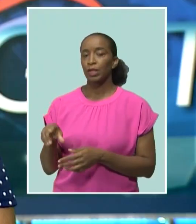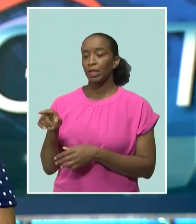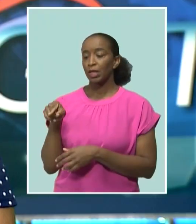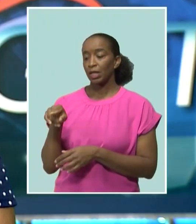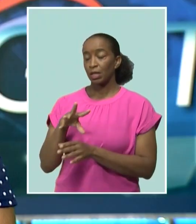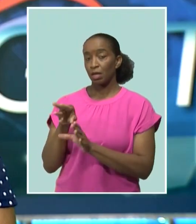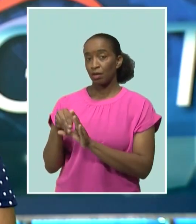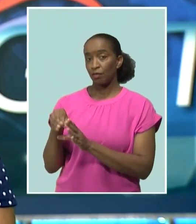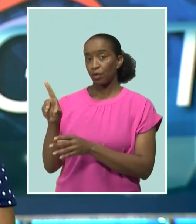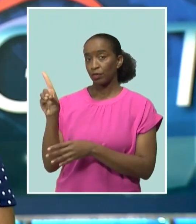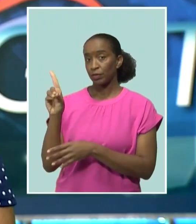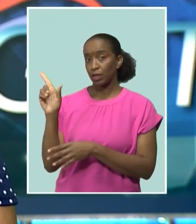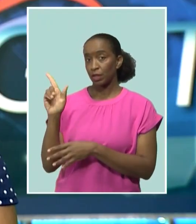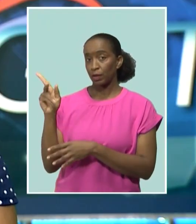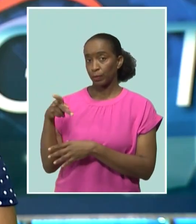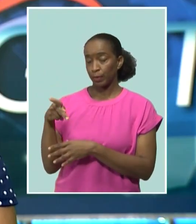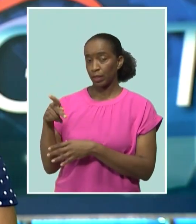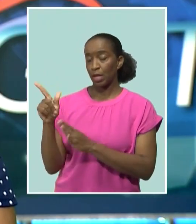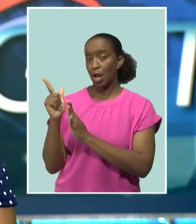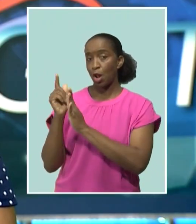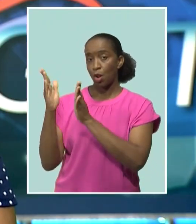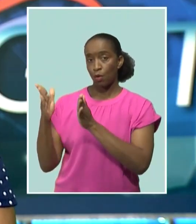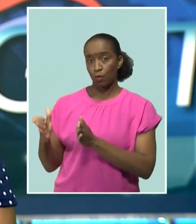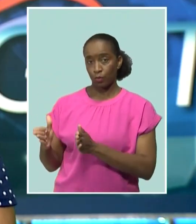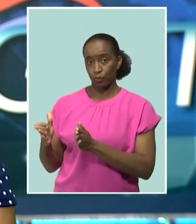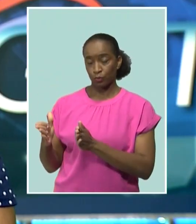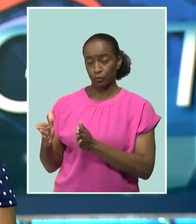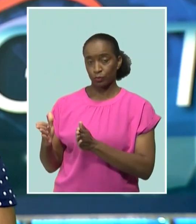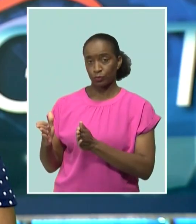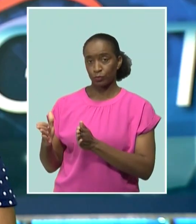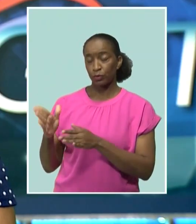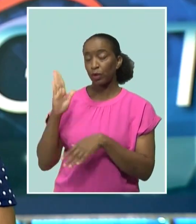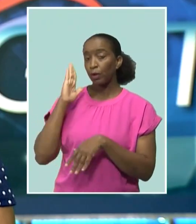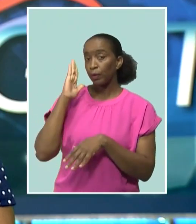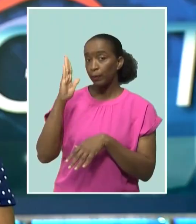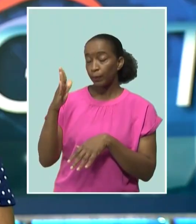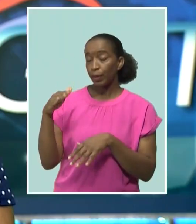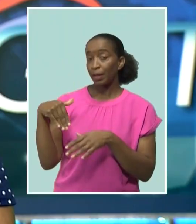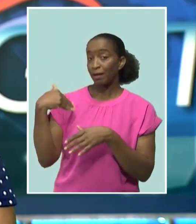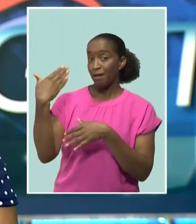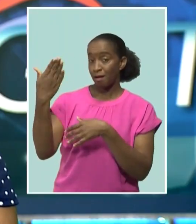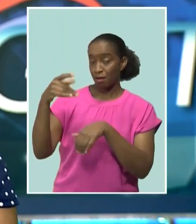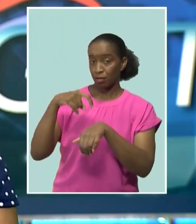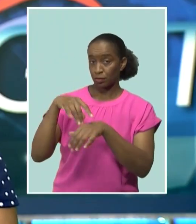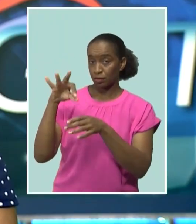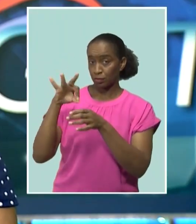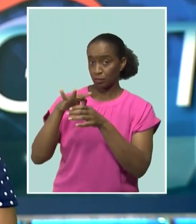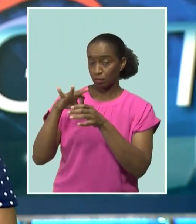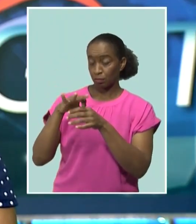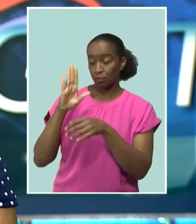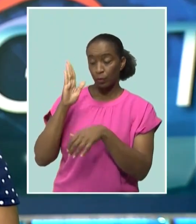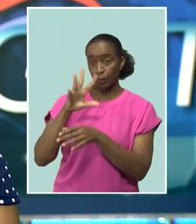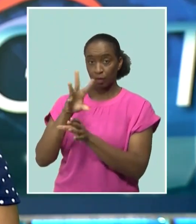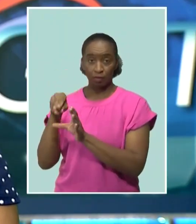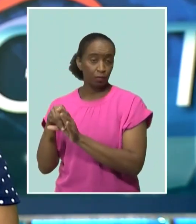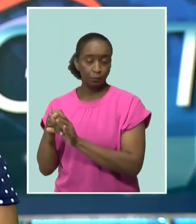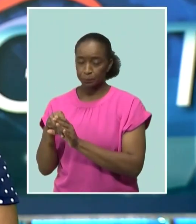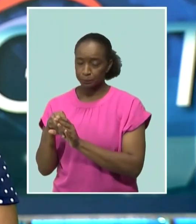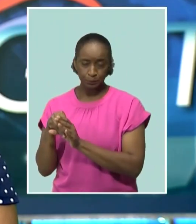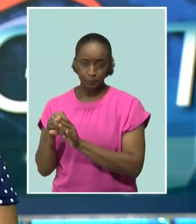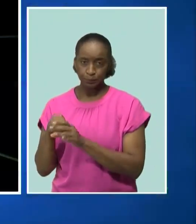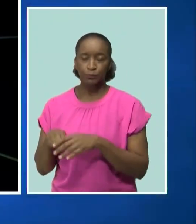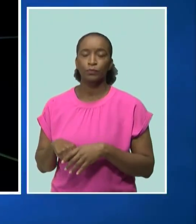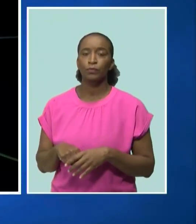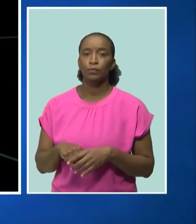and candidate attorney-at-law Michael Lashley will not be contesting the next general election on that party's ticket. CBC